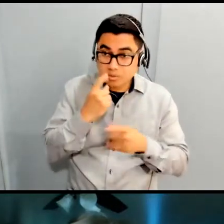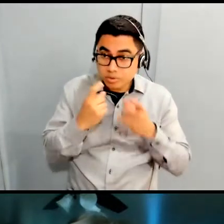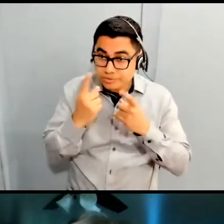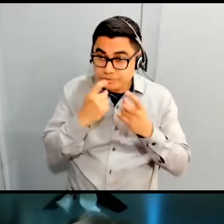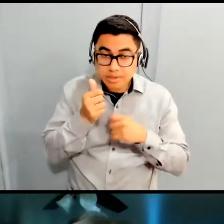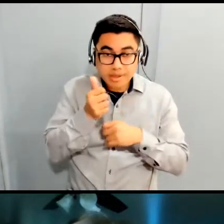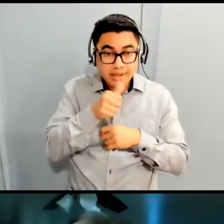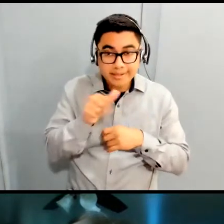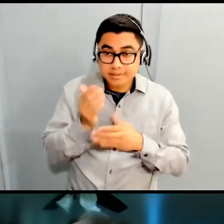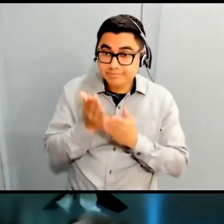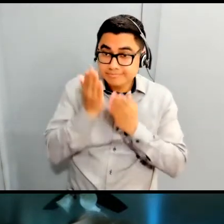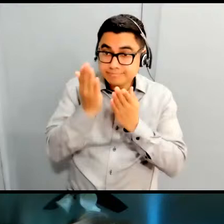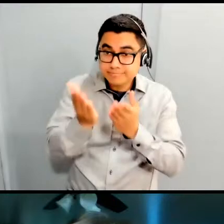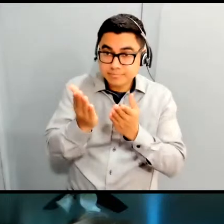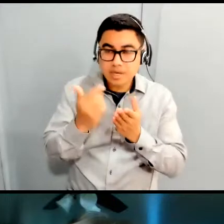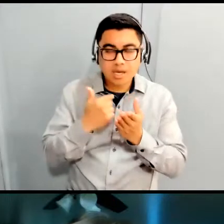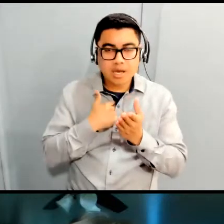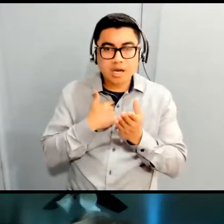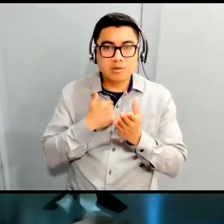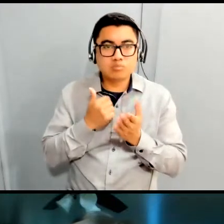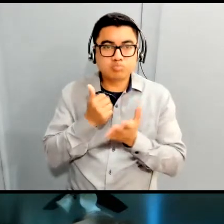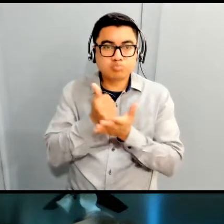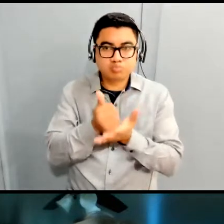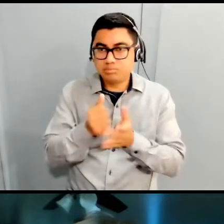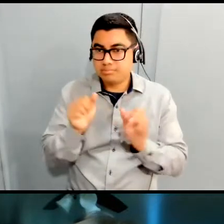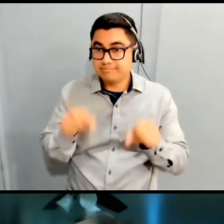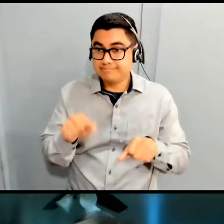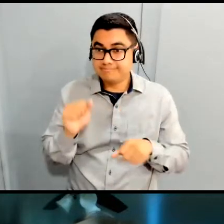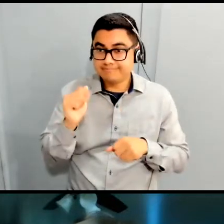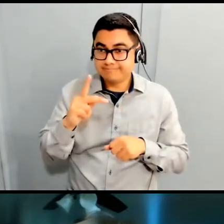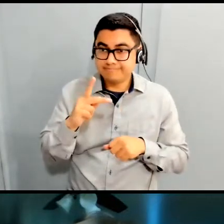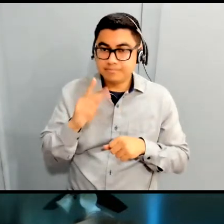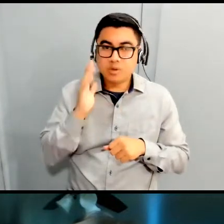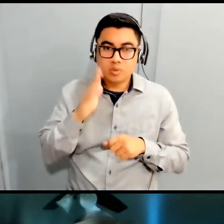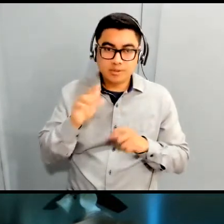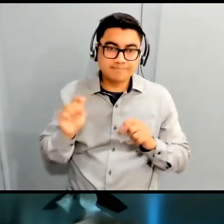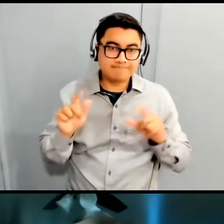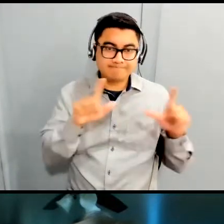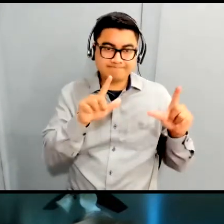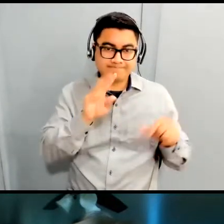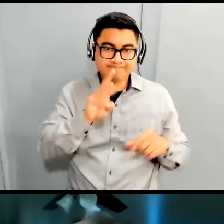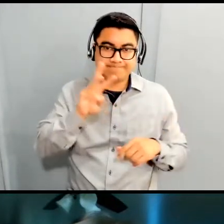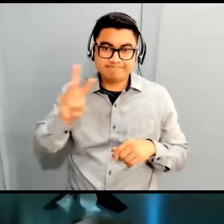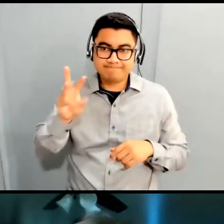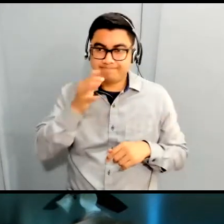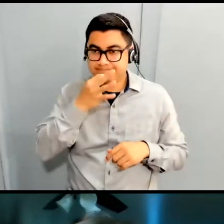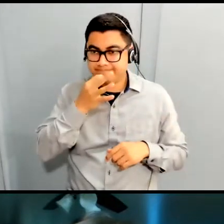through the email. So I will give you that site in a moment.